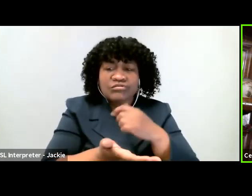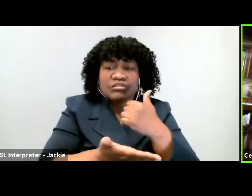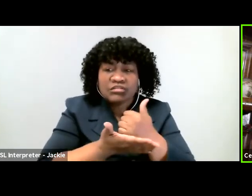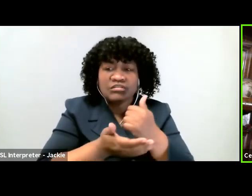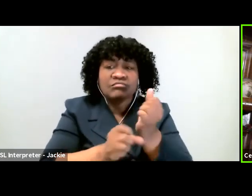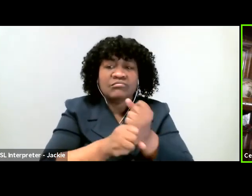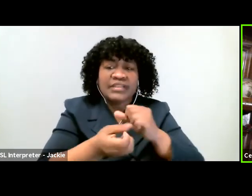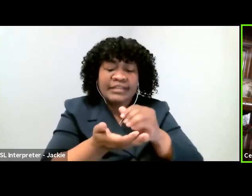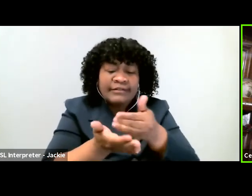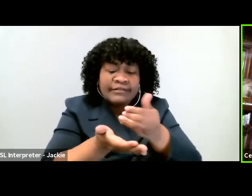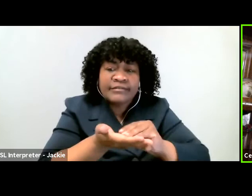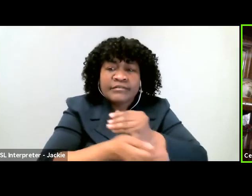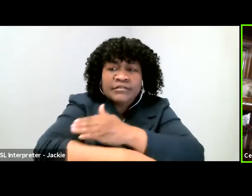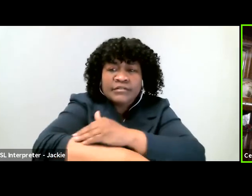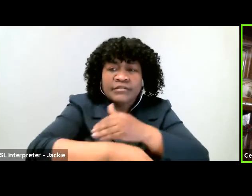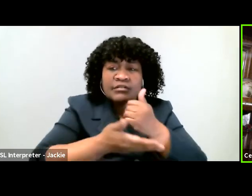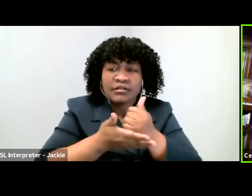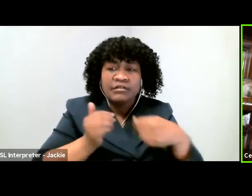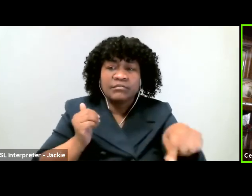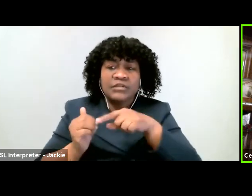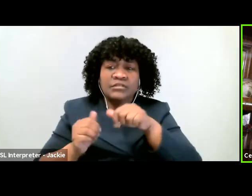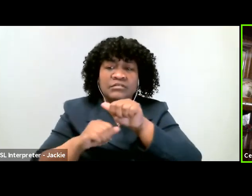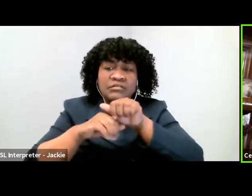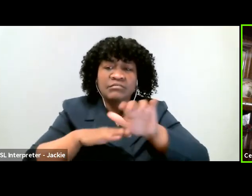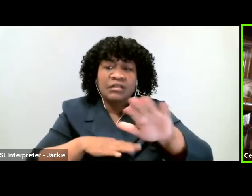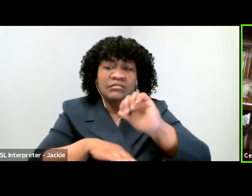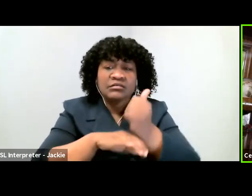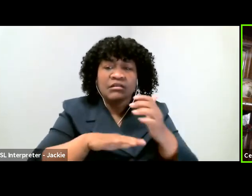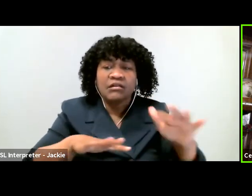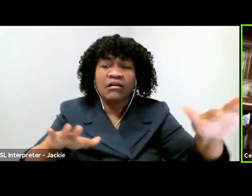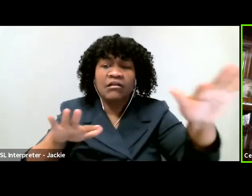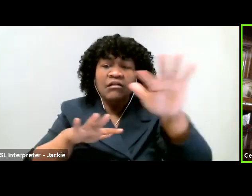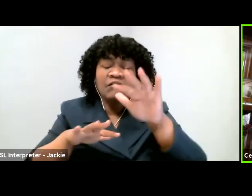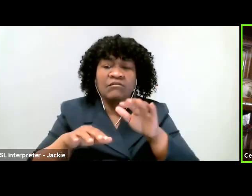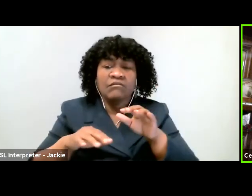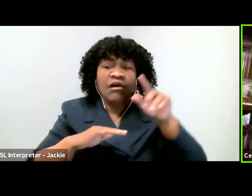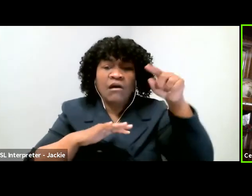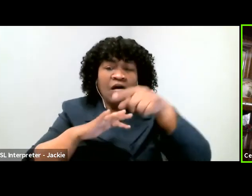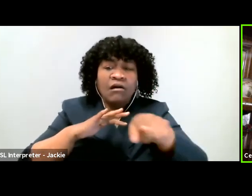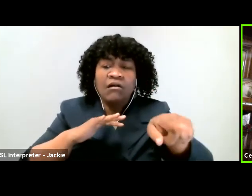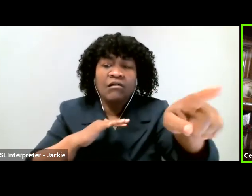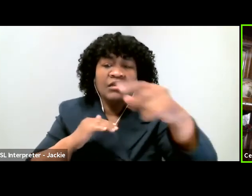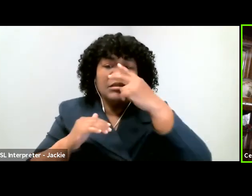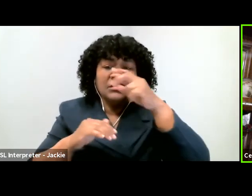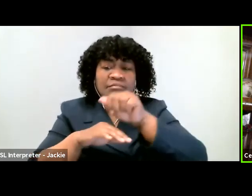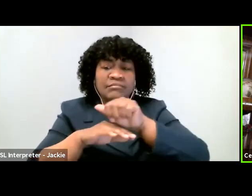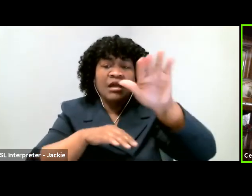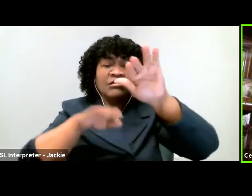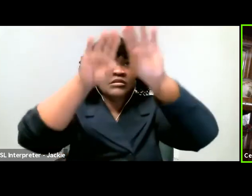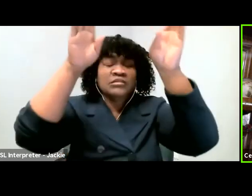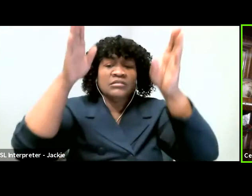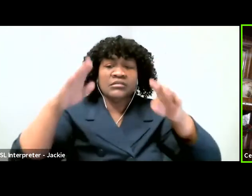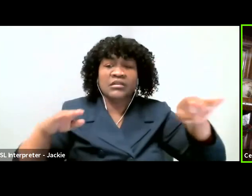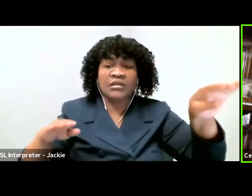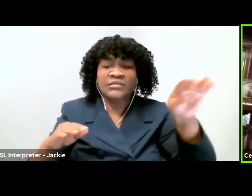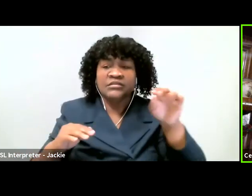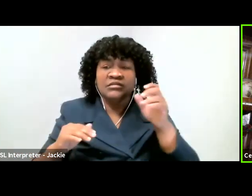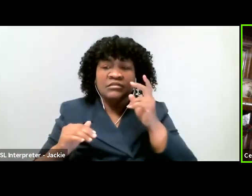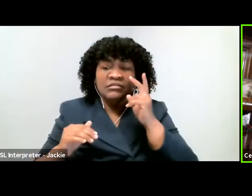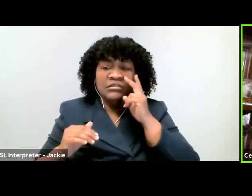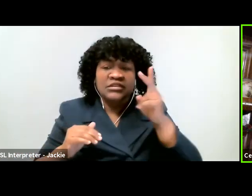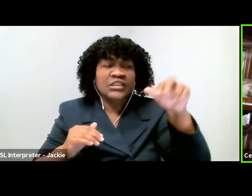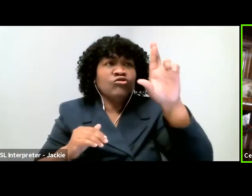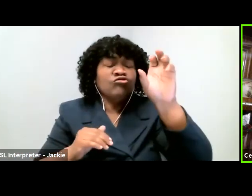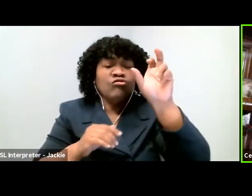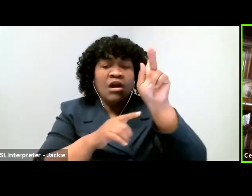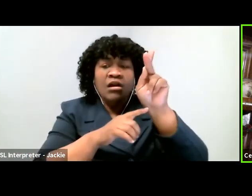poultice. Mountains itch all over, all the way down. The mountaintops are bare rock